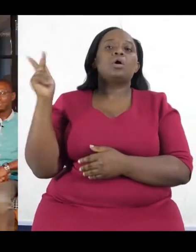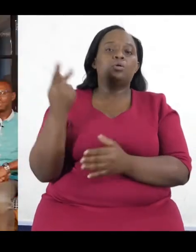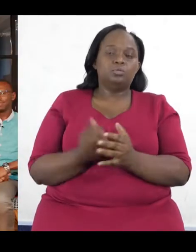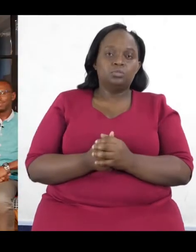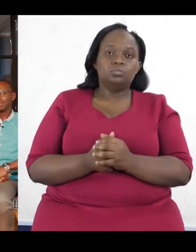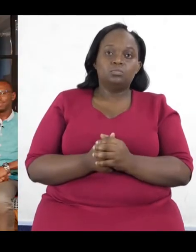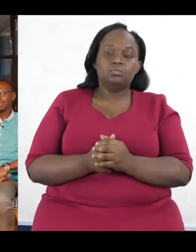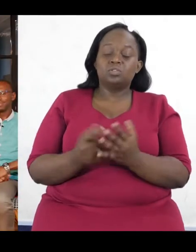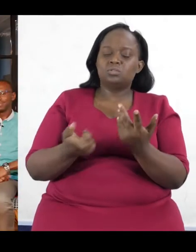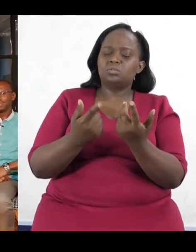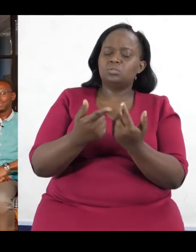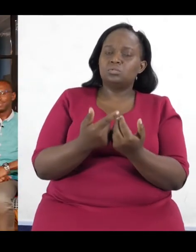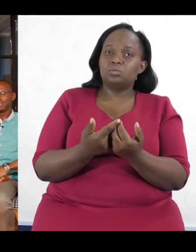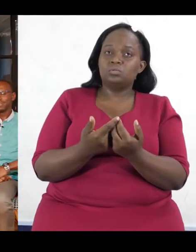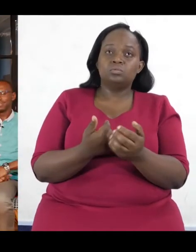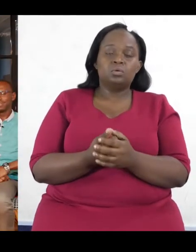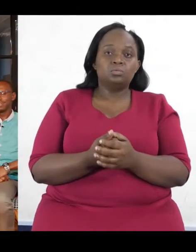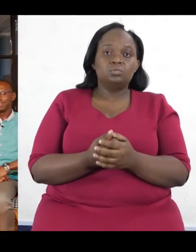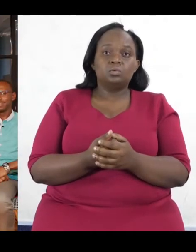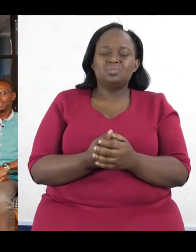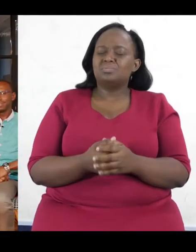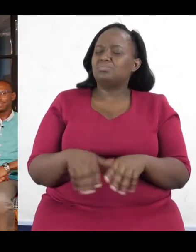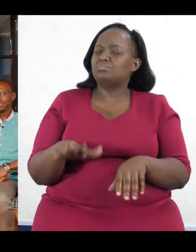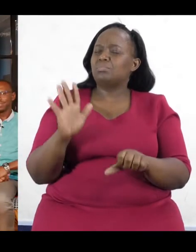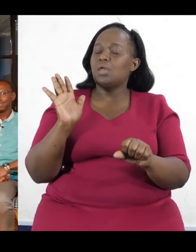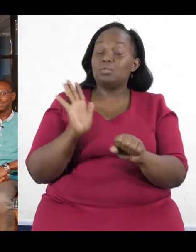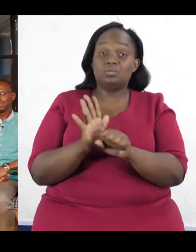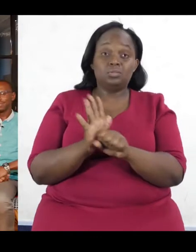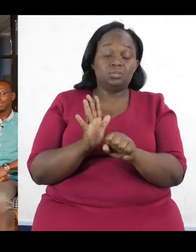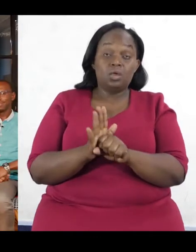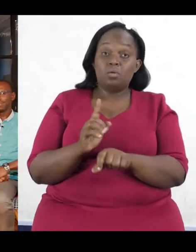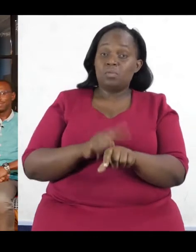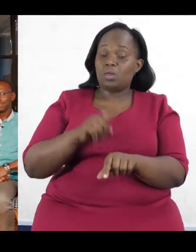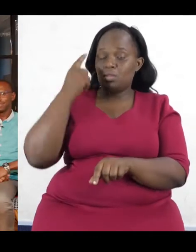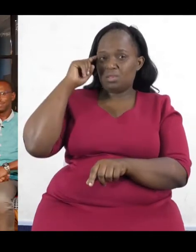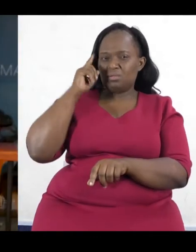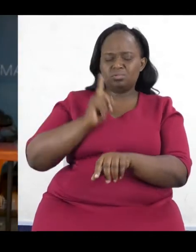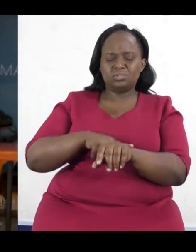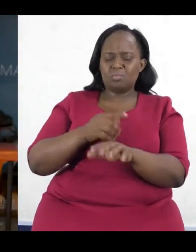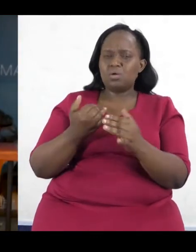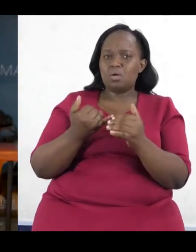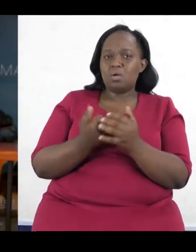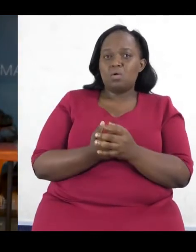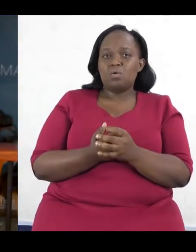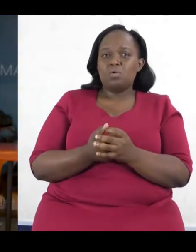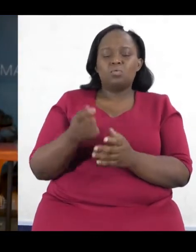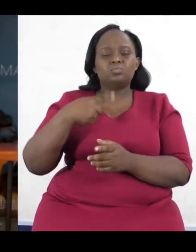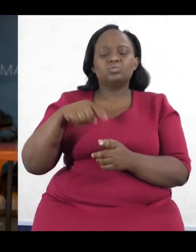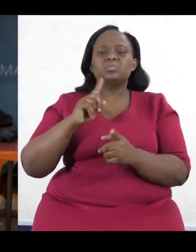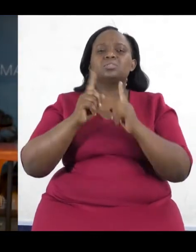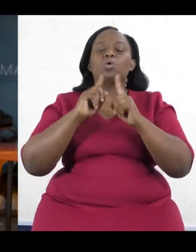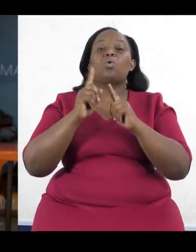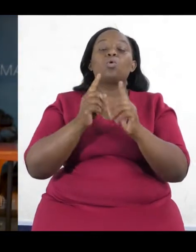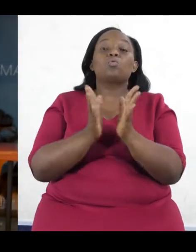And the statistics, and they're quite overwhelming. And I think it's time now we sort of, speak to President Kenyatta